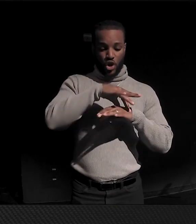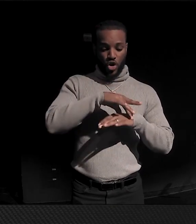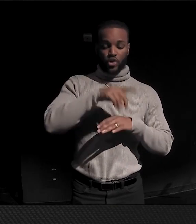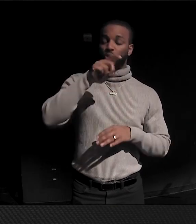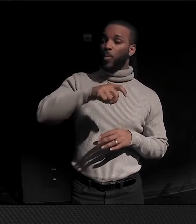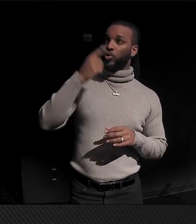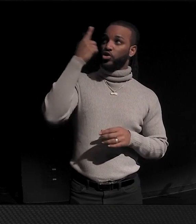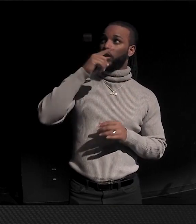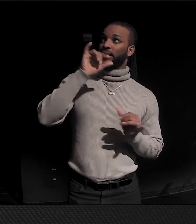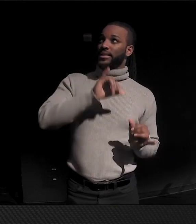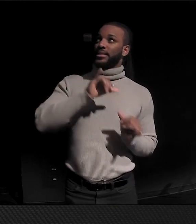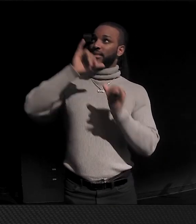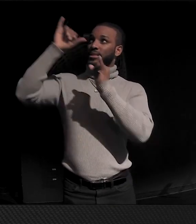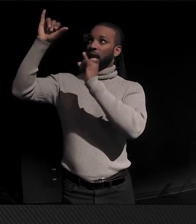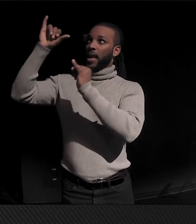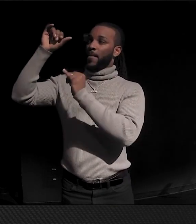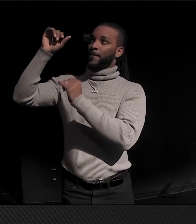heaven.